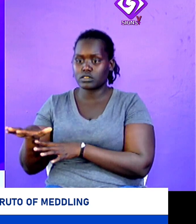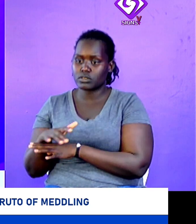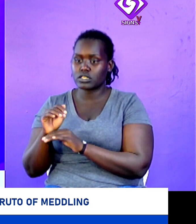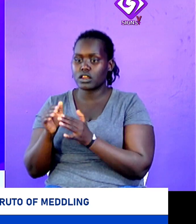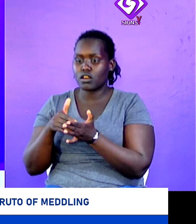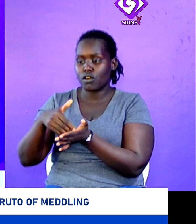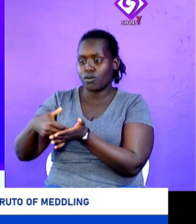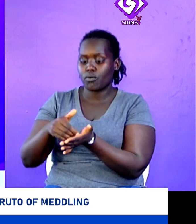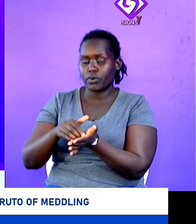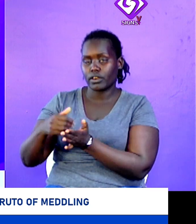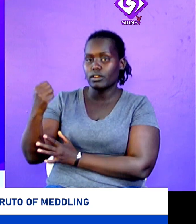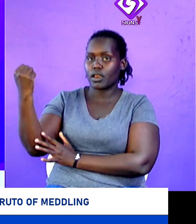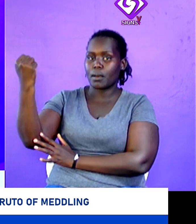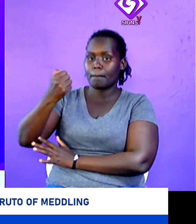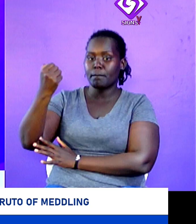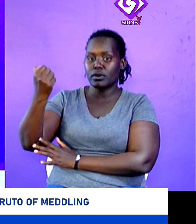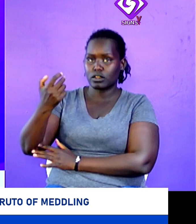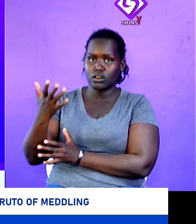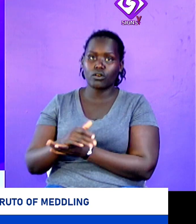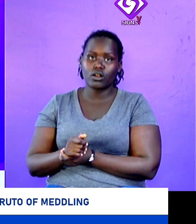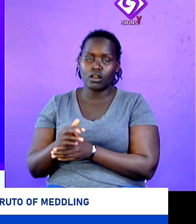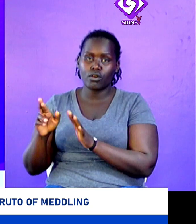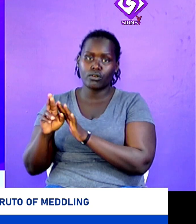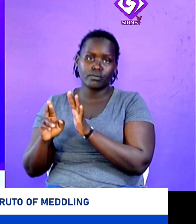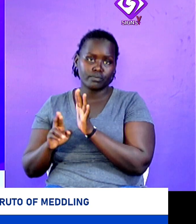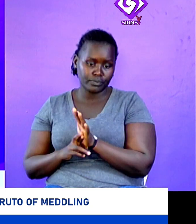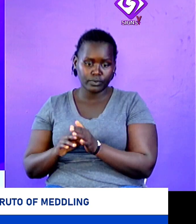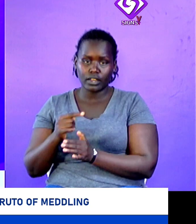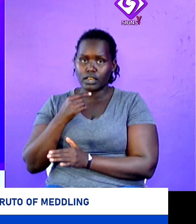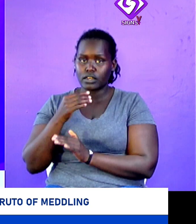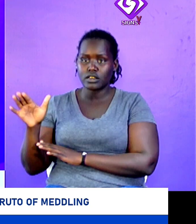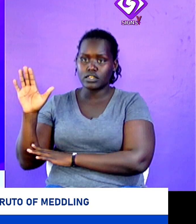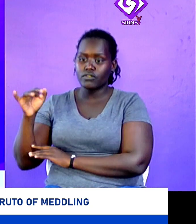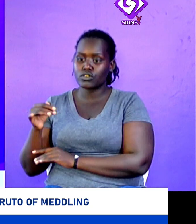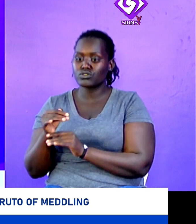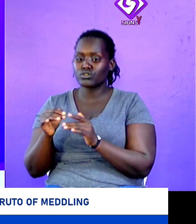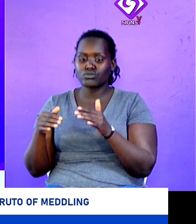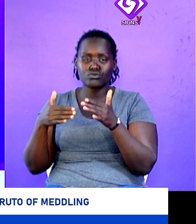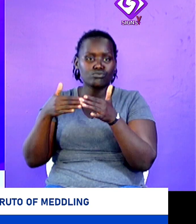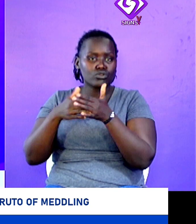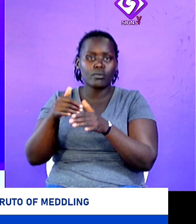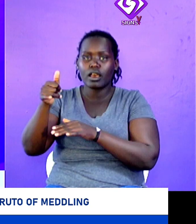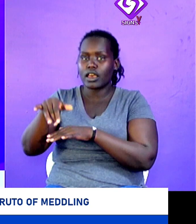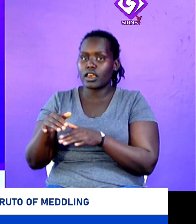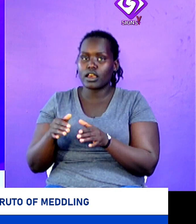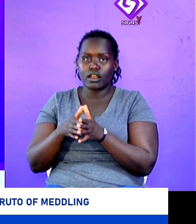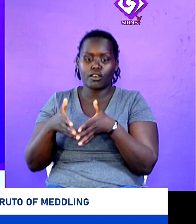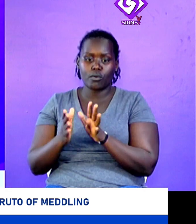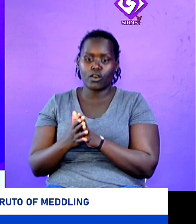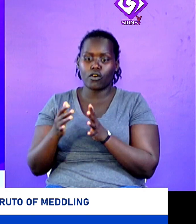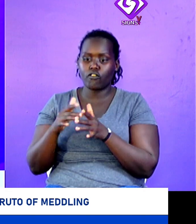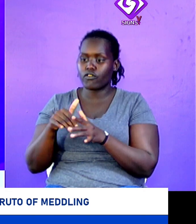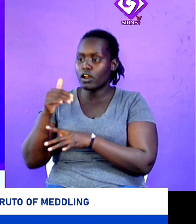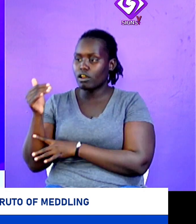weakening political pluralism. It vowed to resist any form of external interference